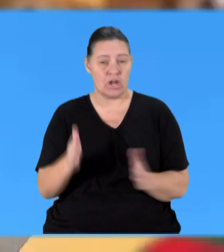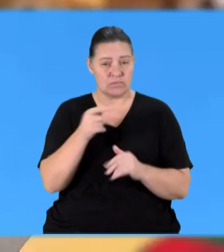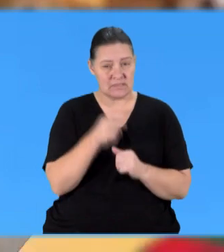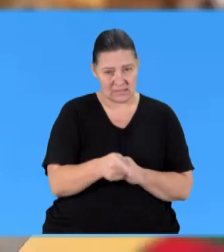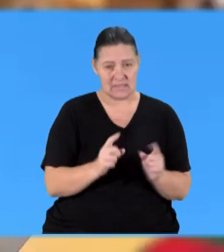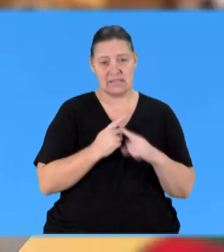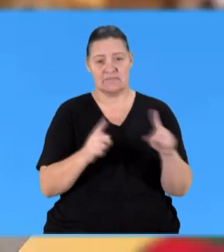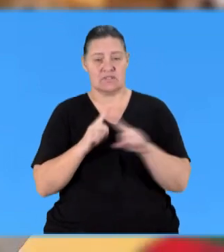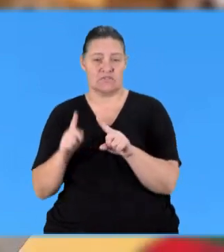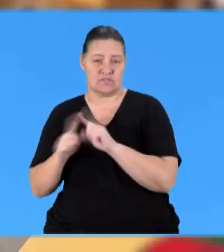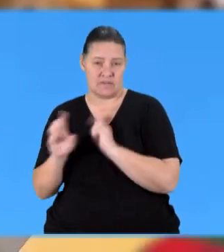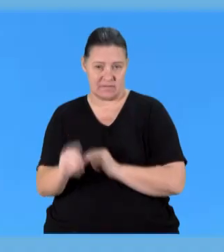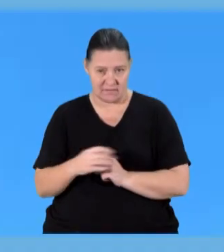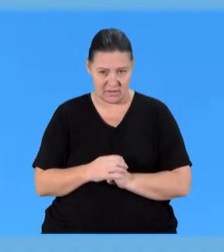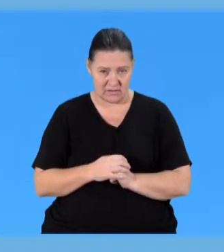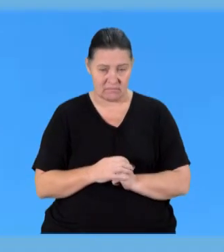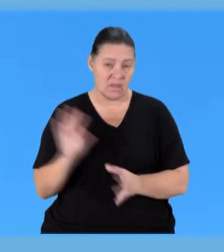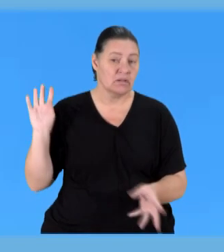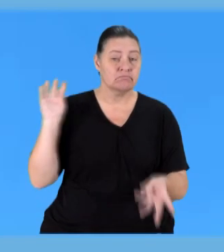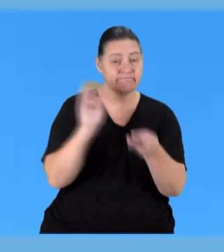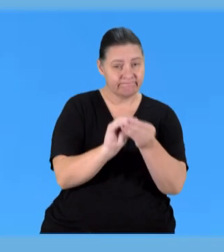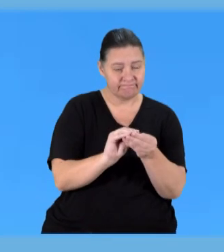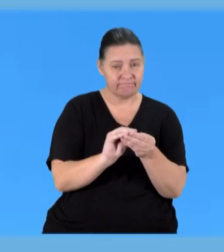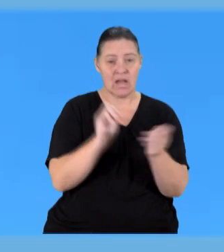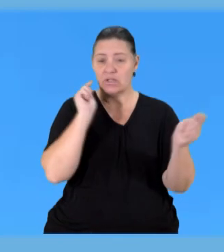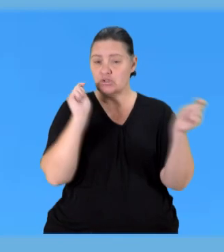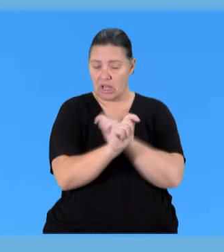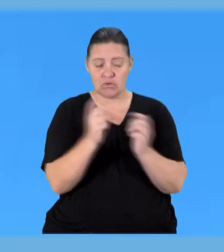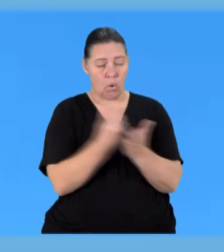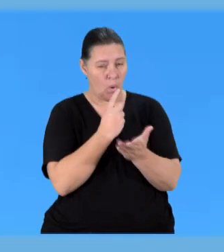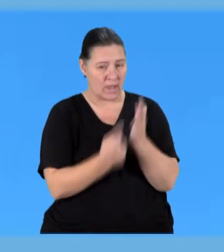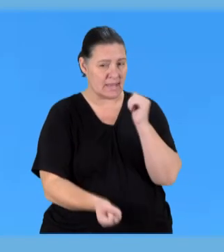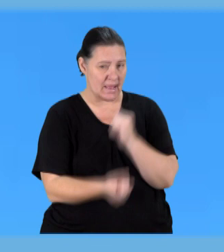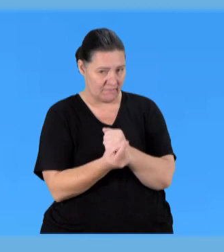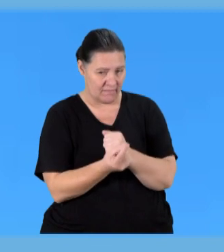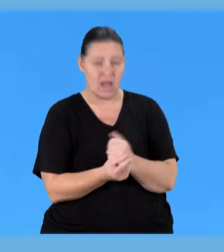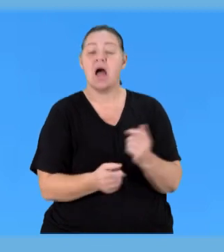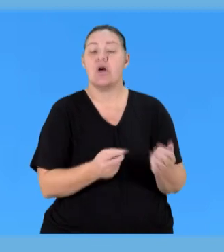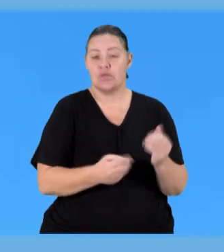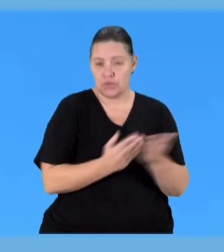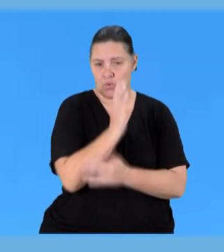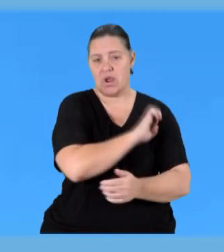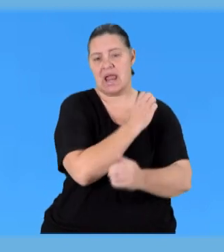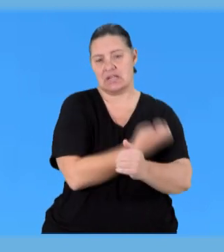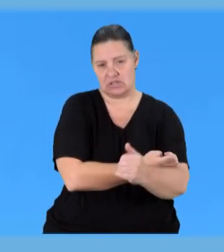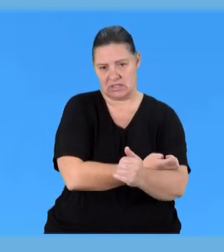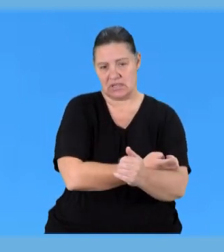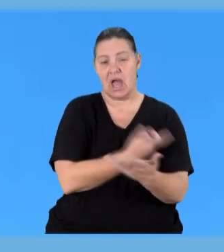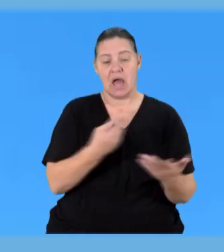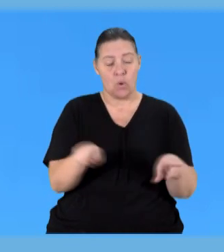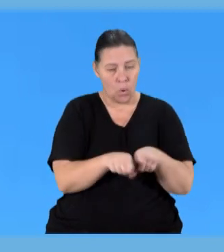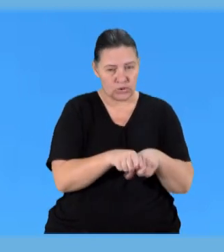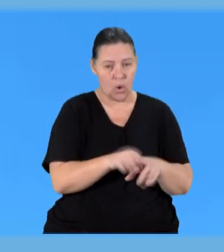is different. So to recap, the change of state always involves energy and also the arrangement of the